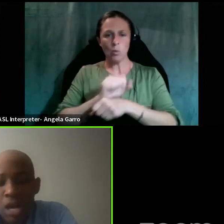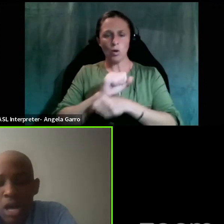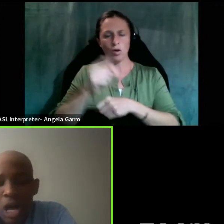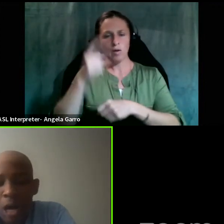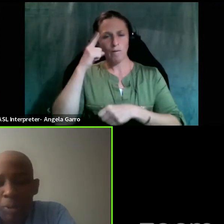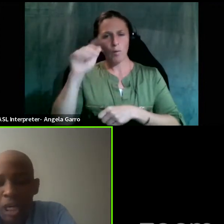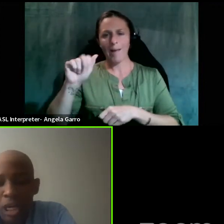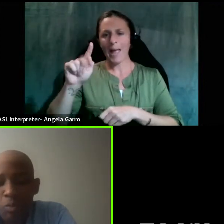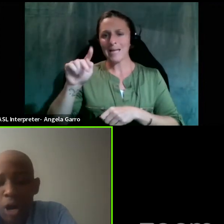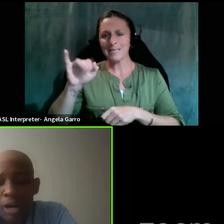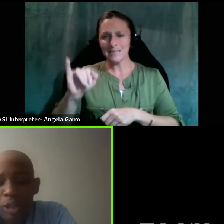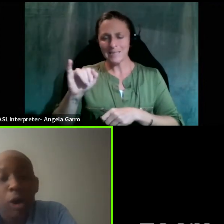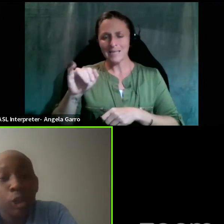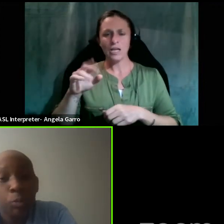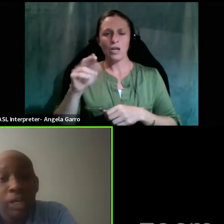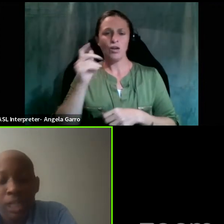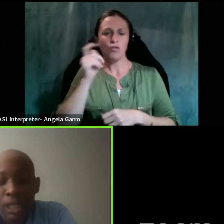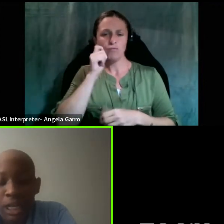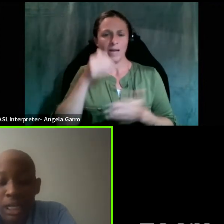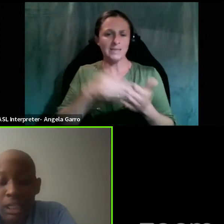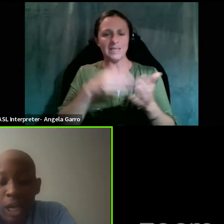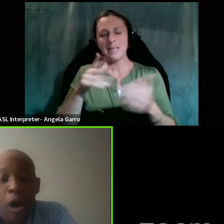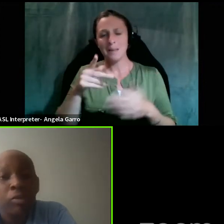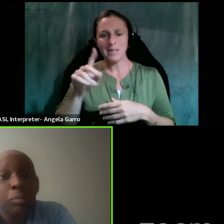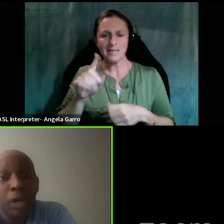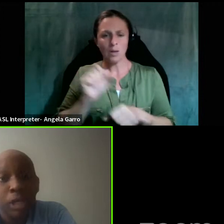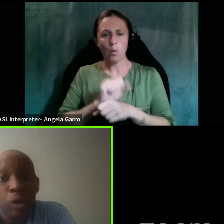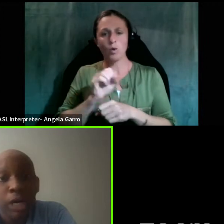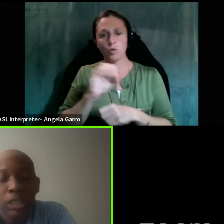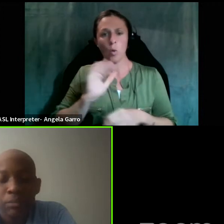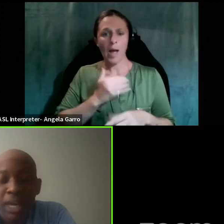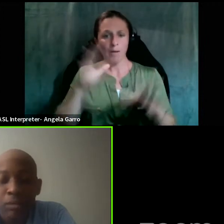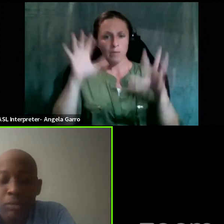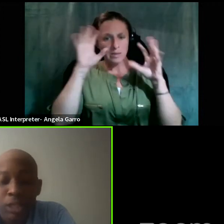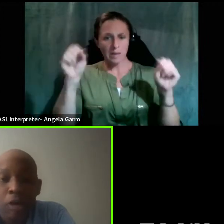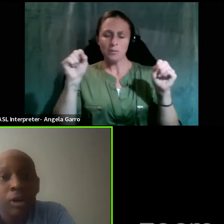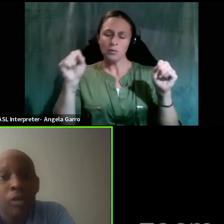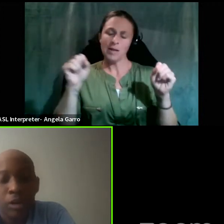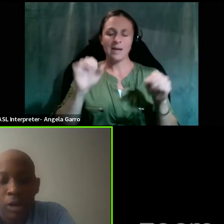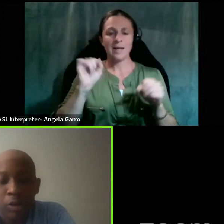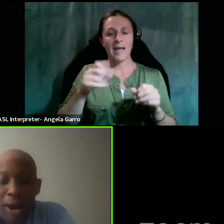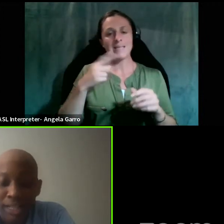anti-racism PD work, so our superintendent can say all the buzzwords